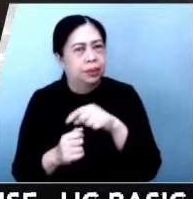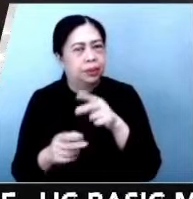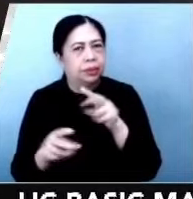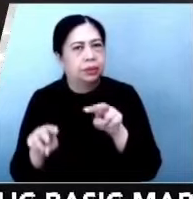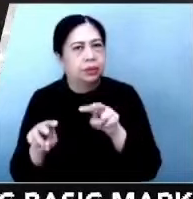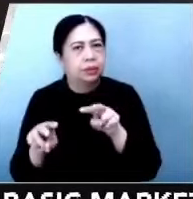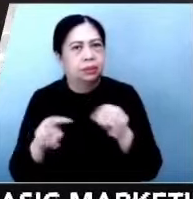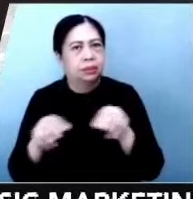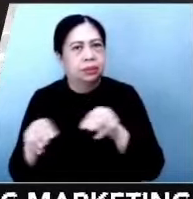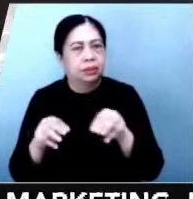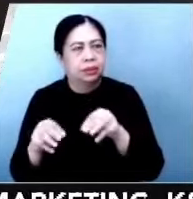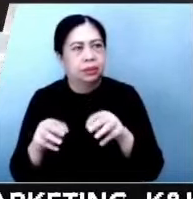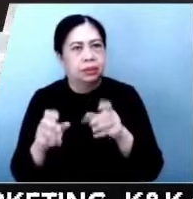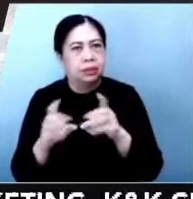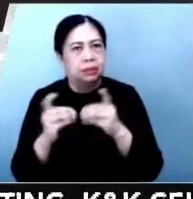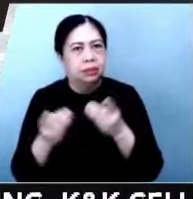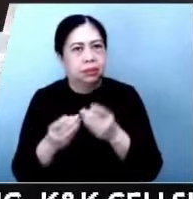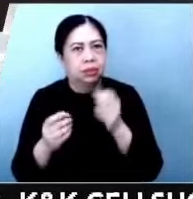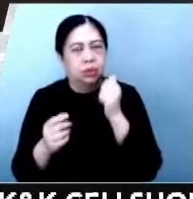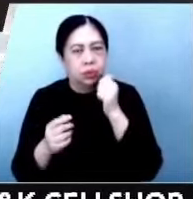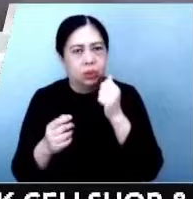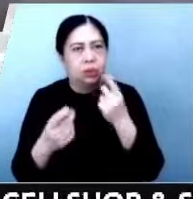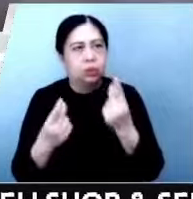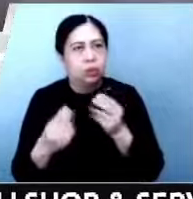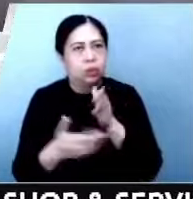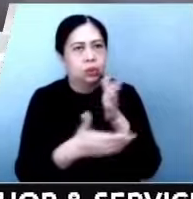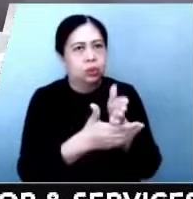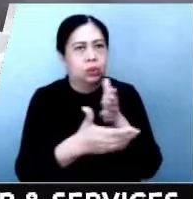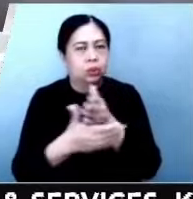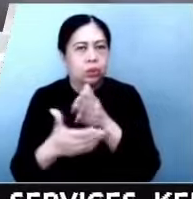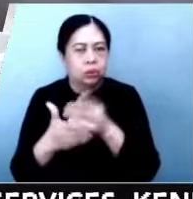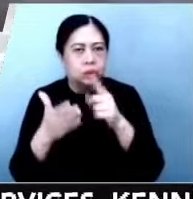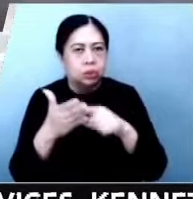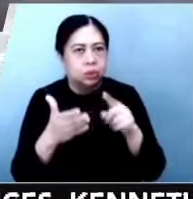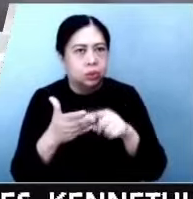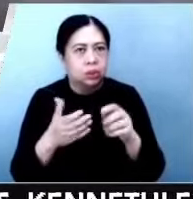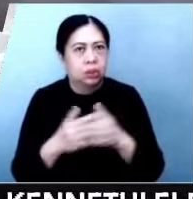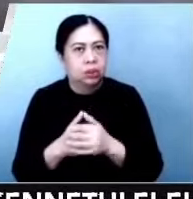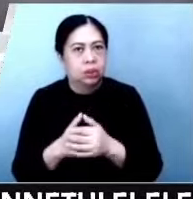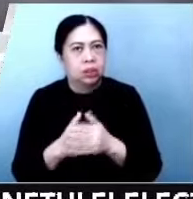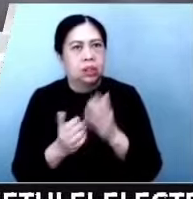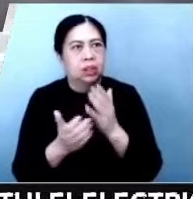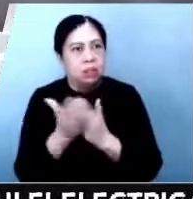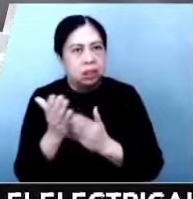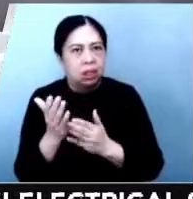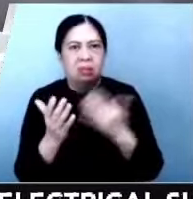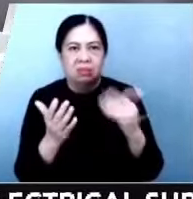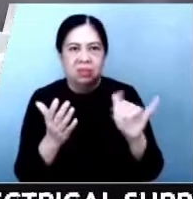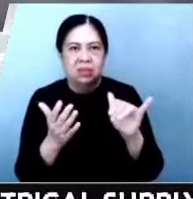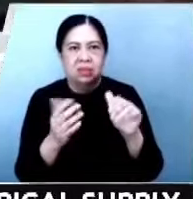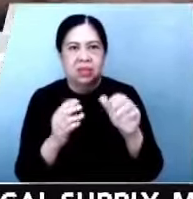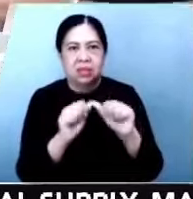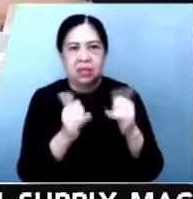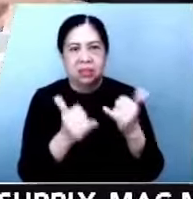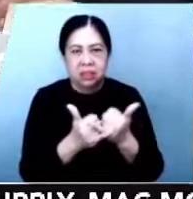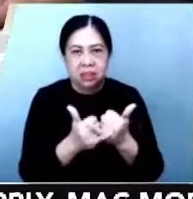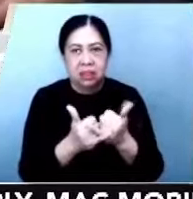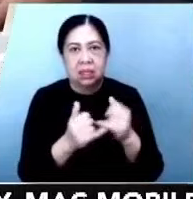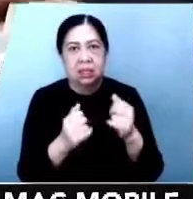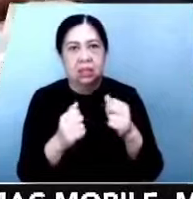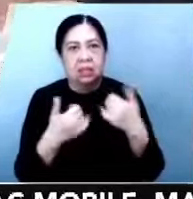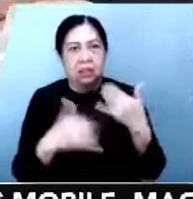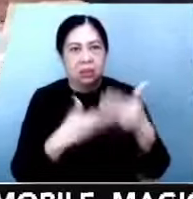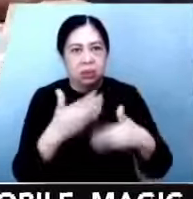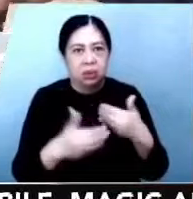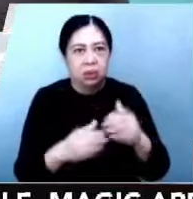is always conducting this post-office inspection. Some agencies are still operating without valid LTO, sir, or expired LTO. Bakit